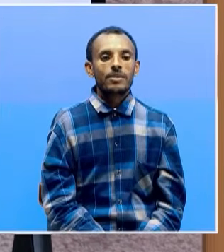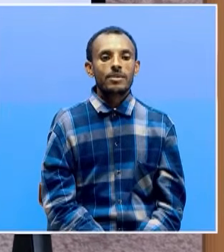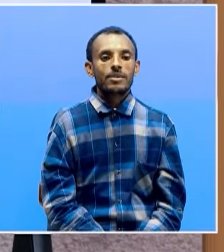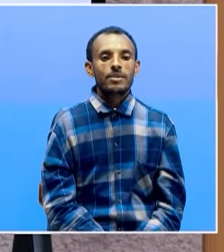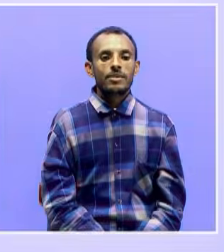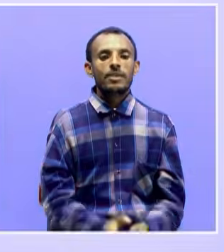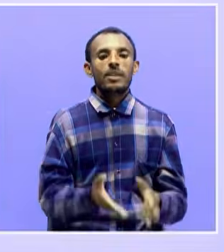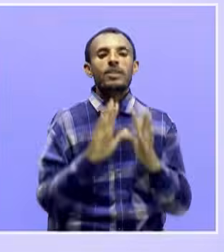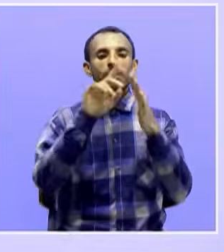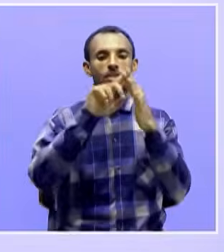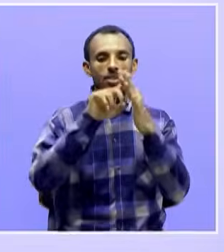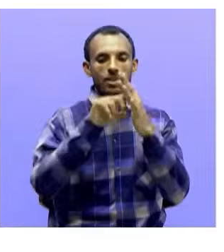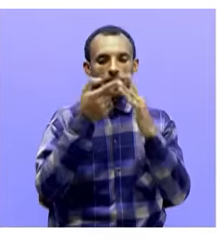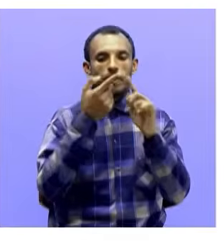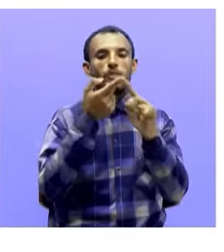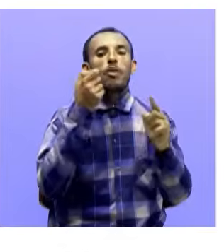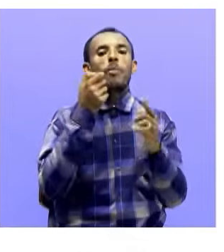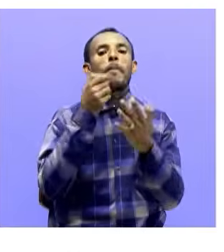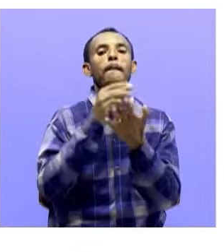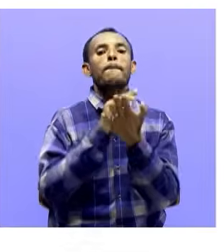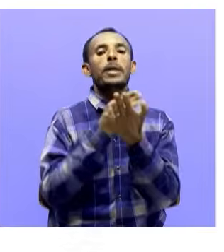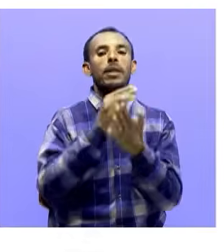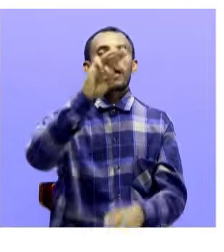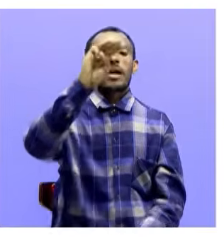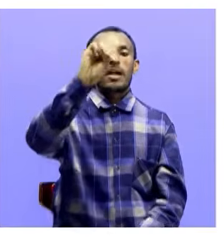let's start from mean.